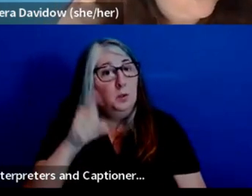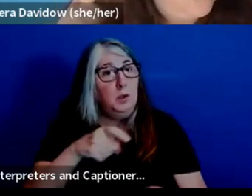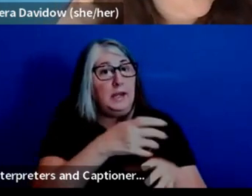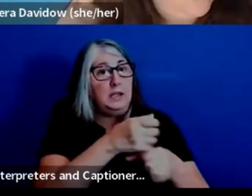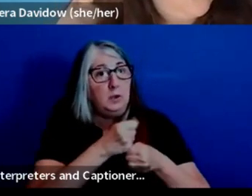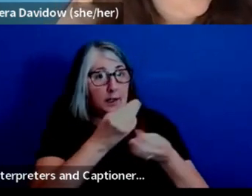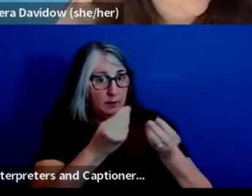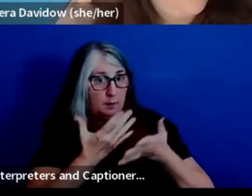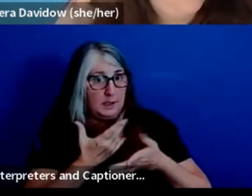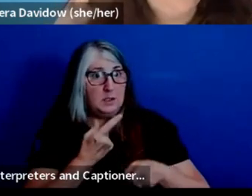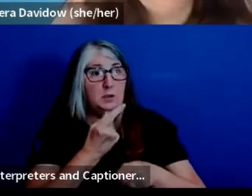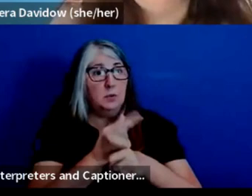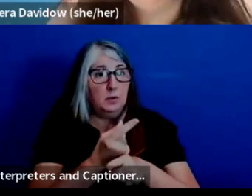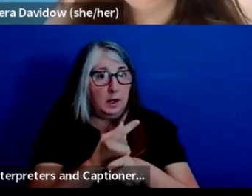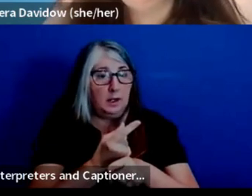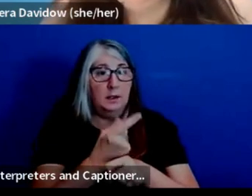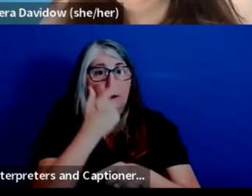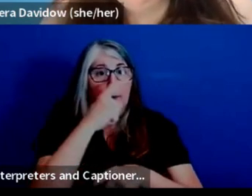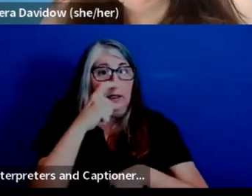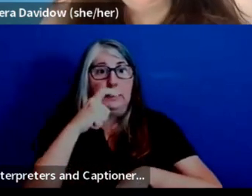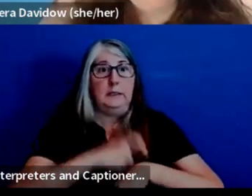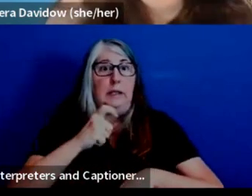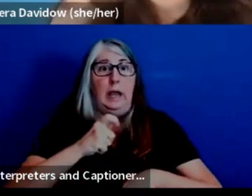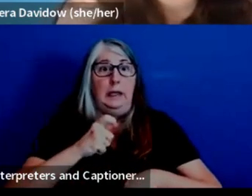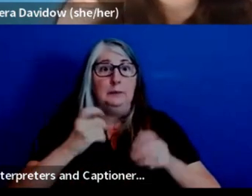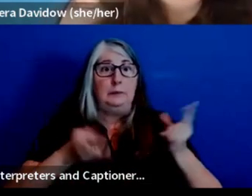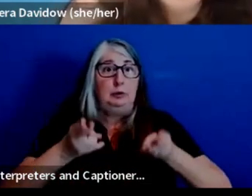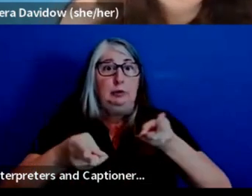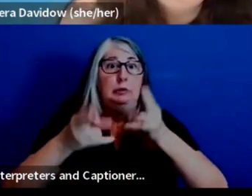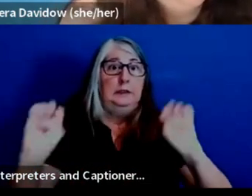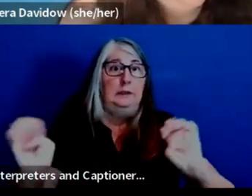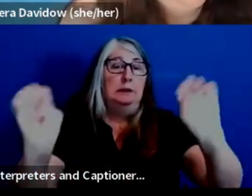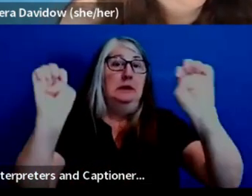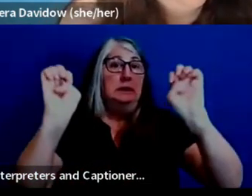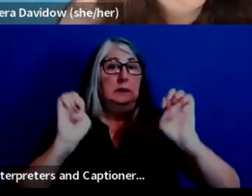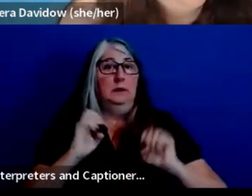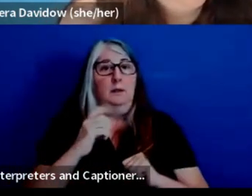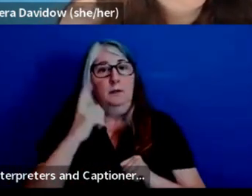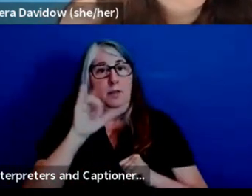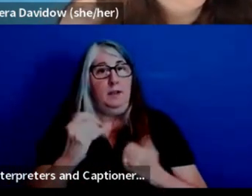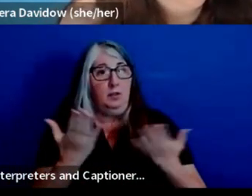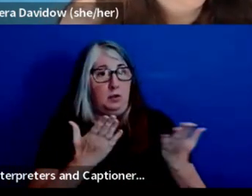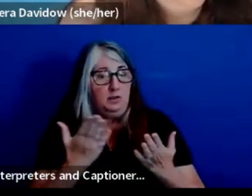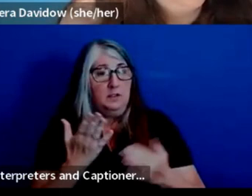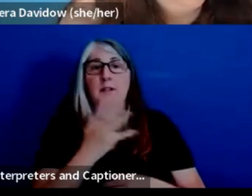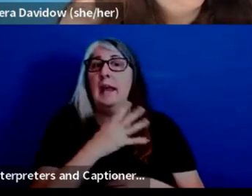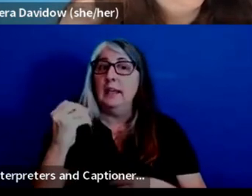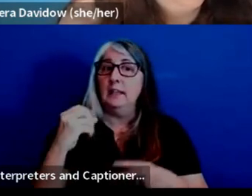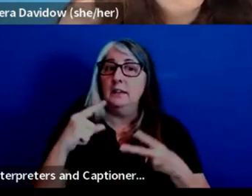it's this is a time sensitive service, but at the same